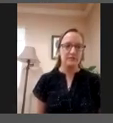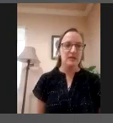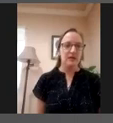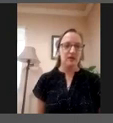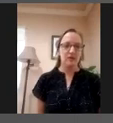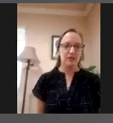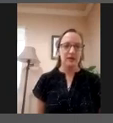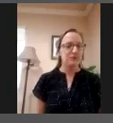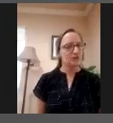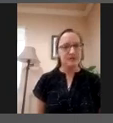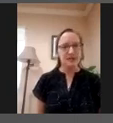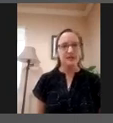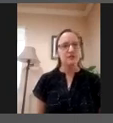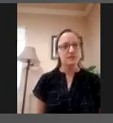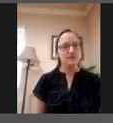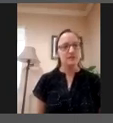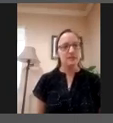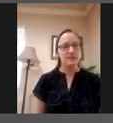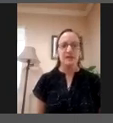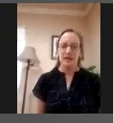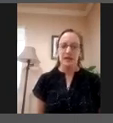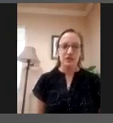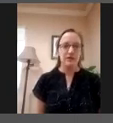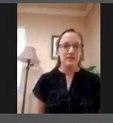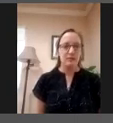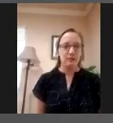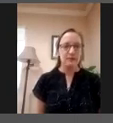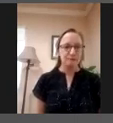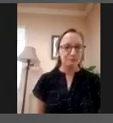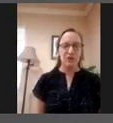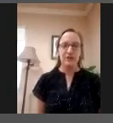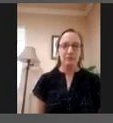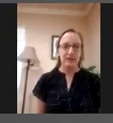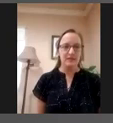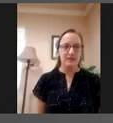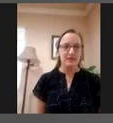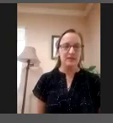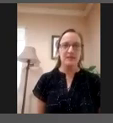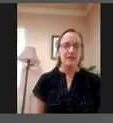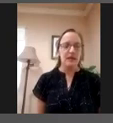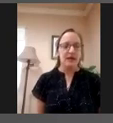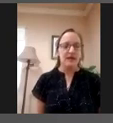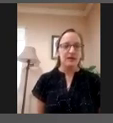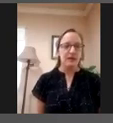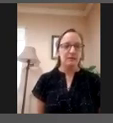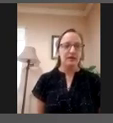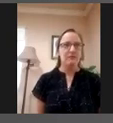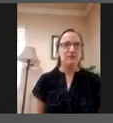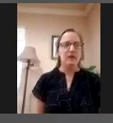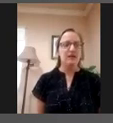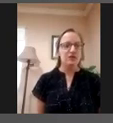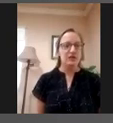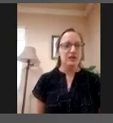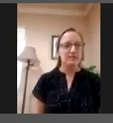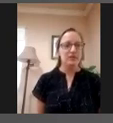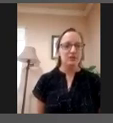programs, including general technical services, engineering support, general planning assistance, and kind of